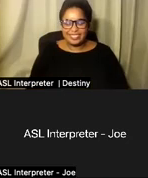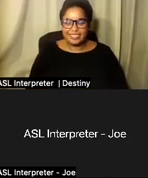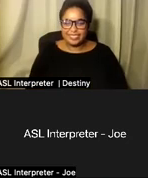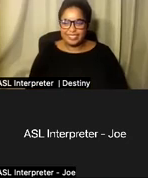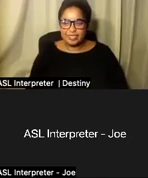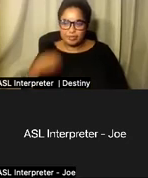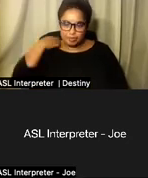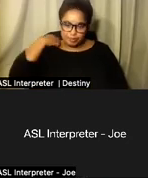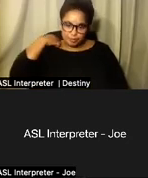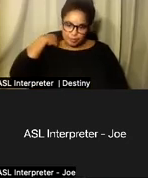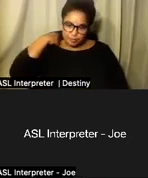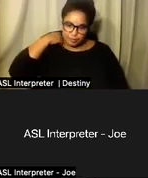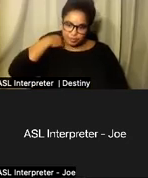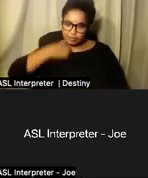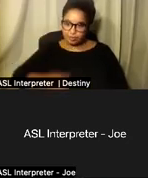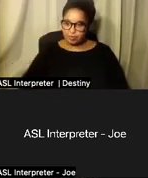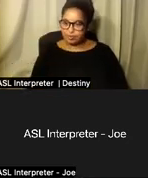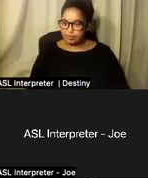Okay.